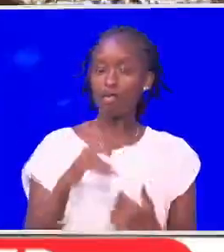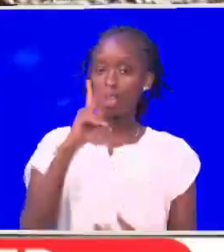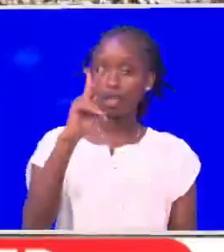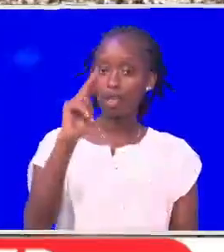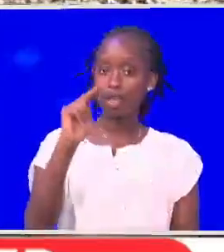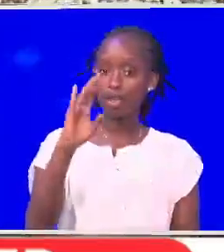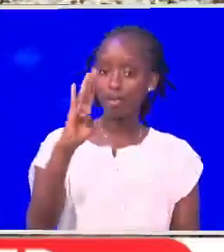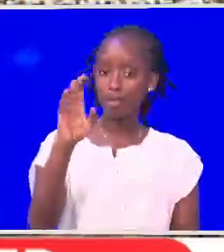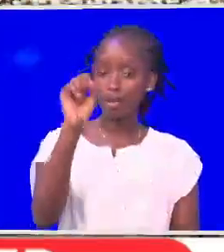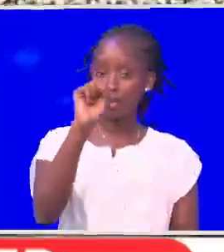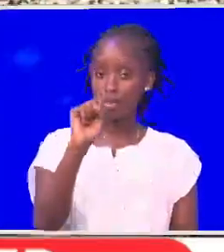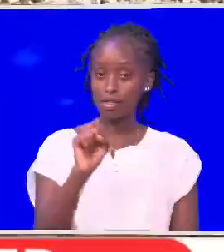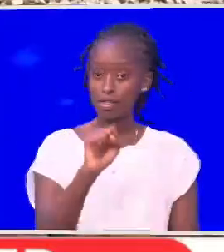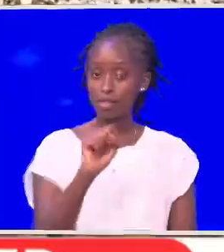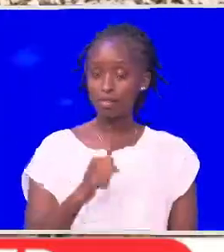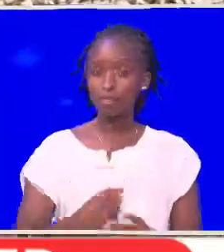KNBS.